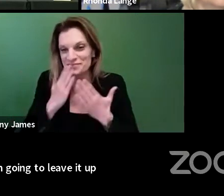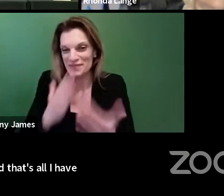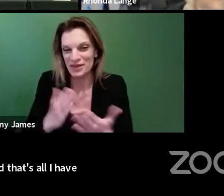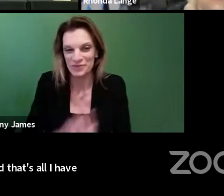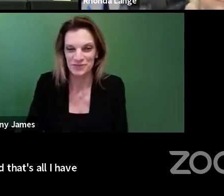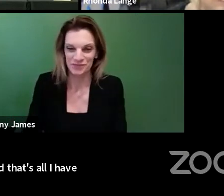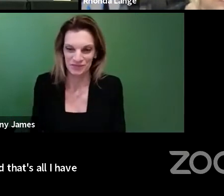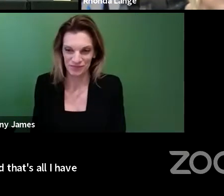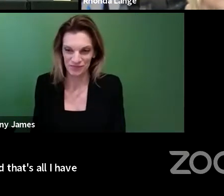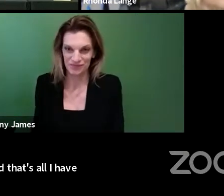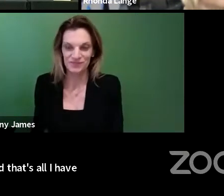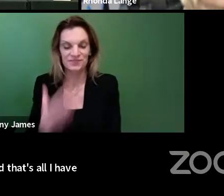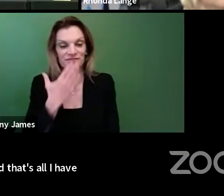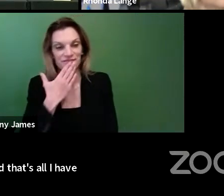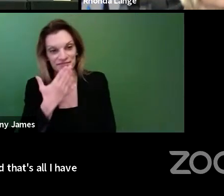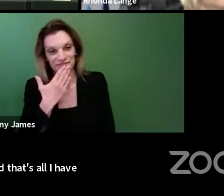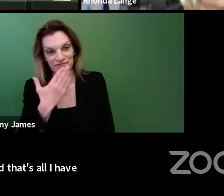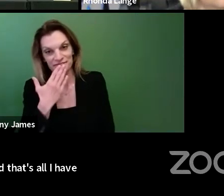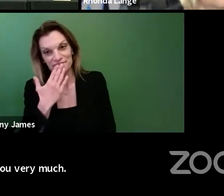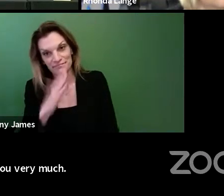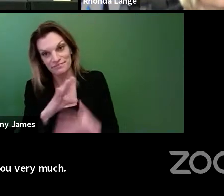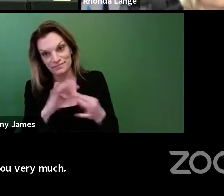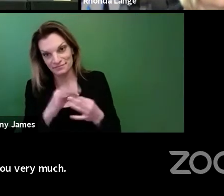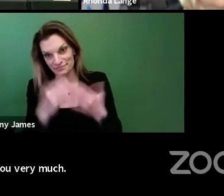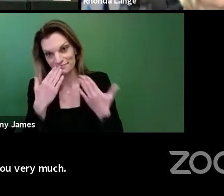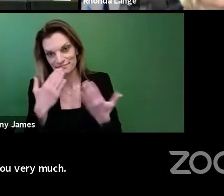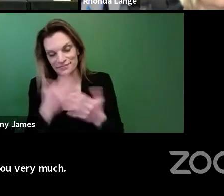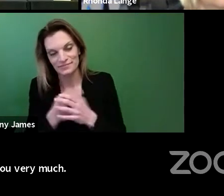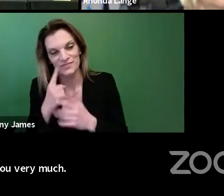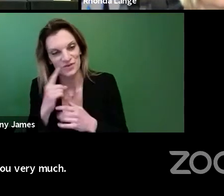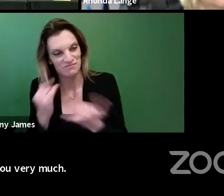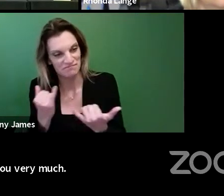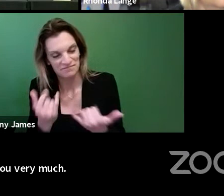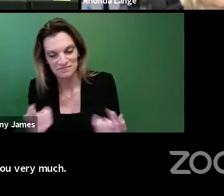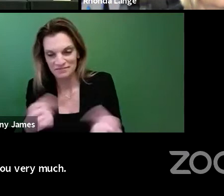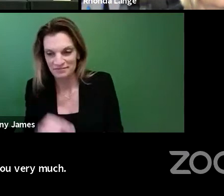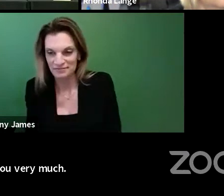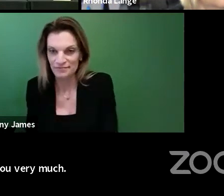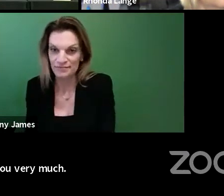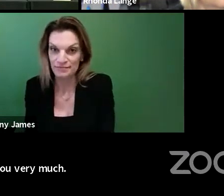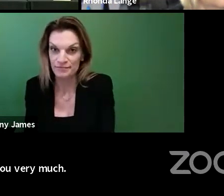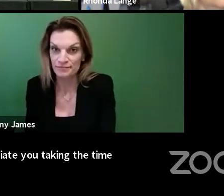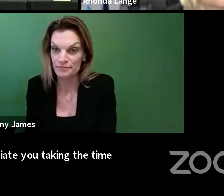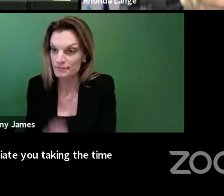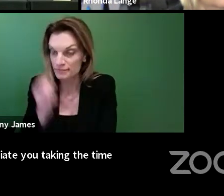very much. Josie, we appreciate you taking the time and coming to speak with us this evening.